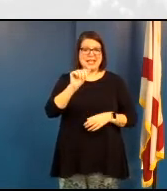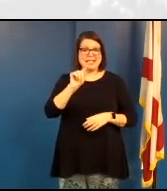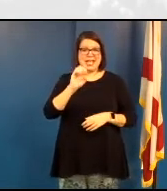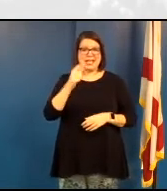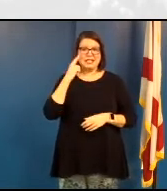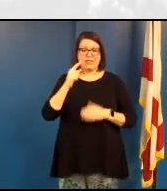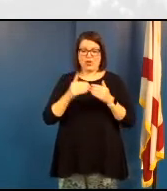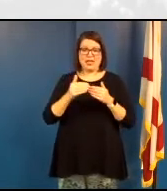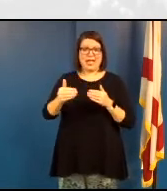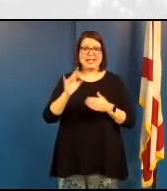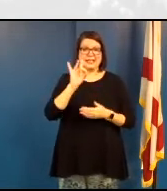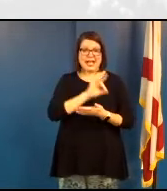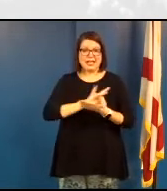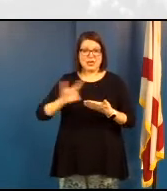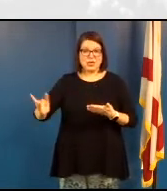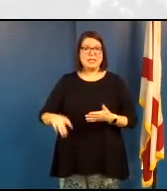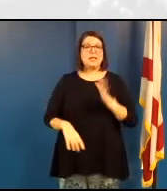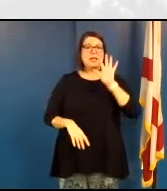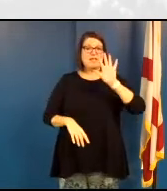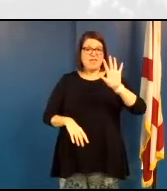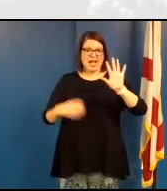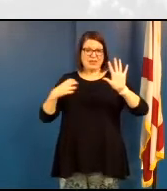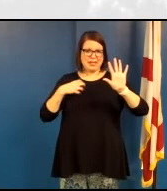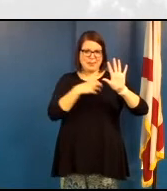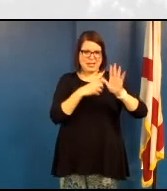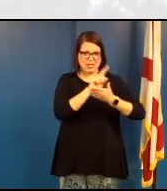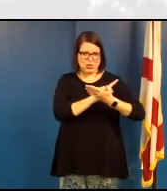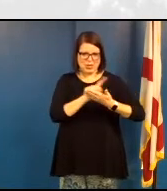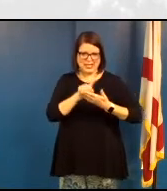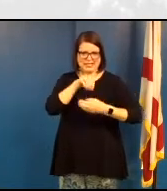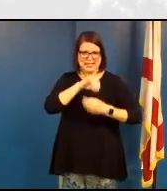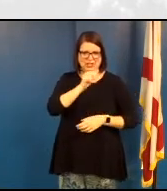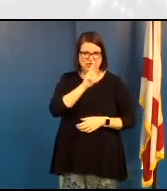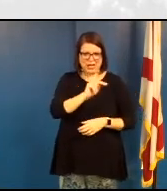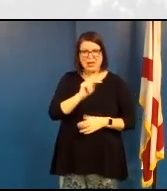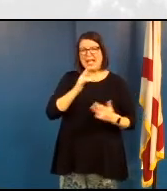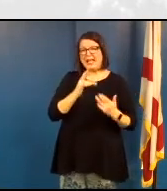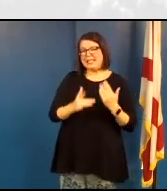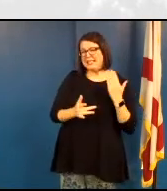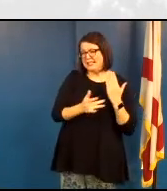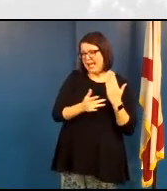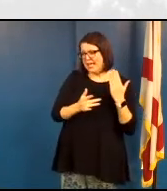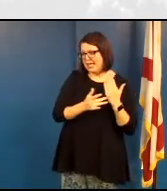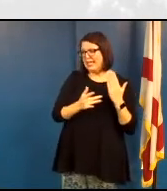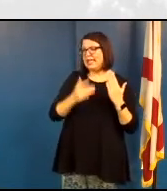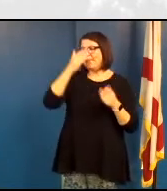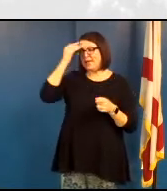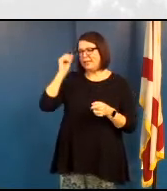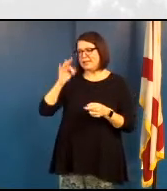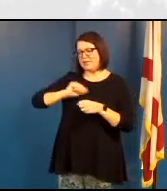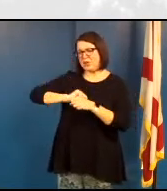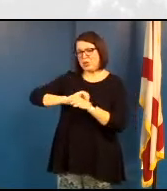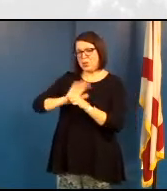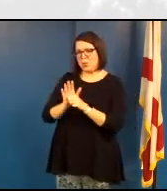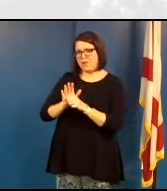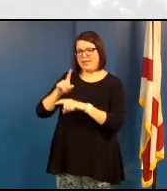weeks starting in January. Typically, there is a committee week in December, but due to COVID, they've decided to hold off on that. They're just trying to